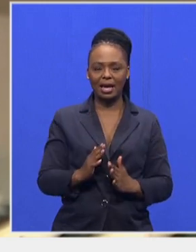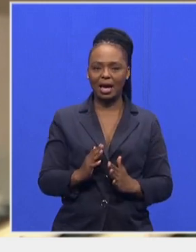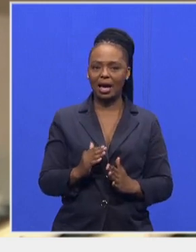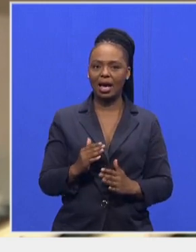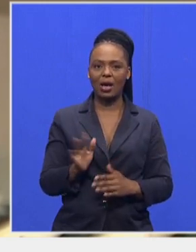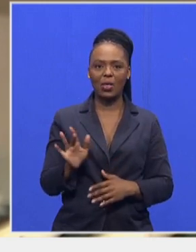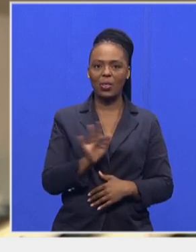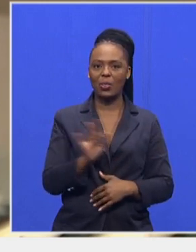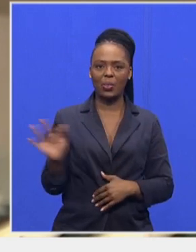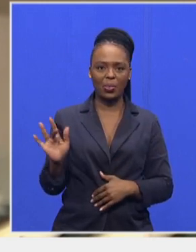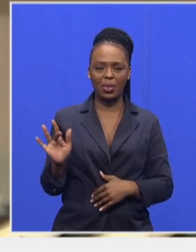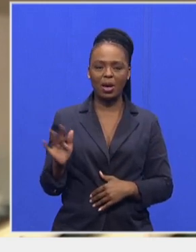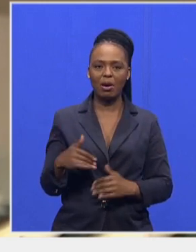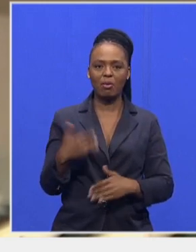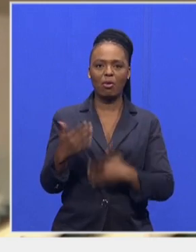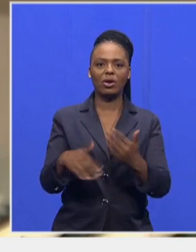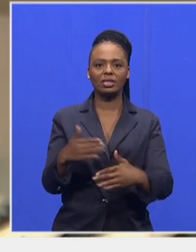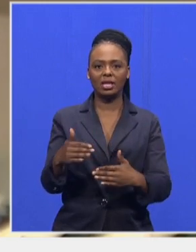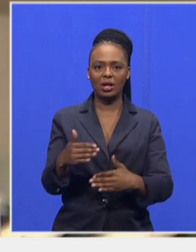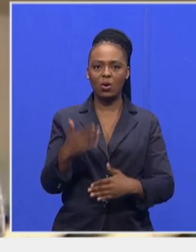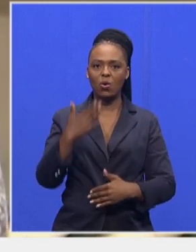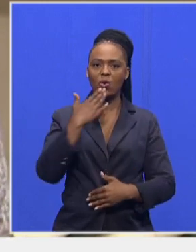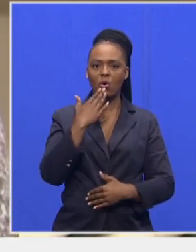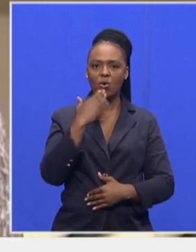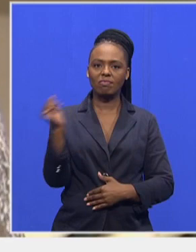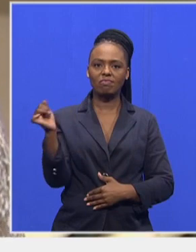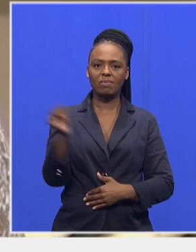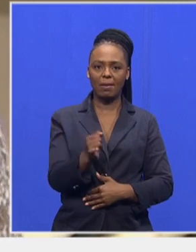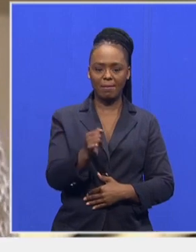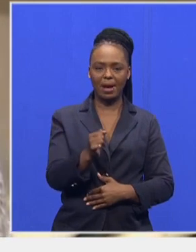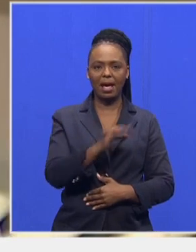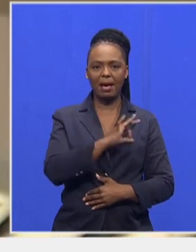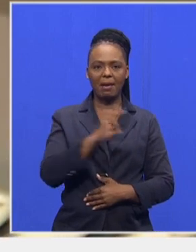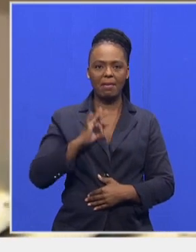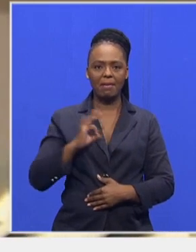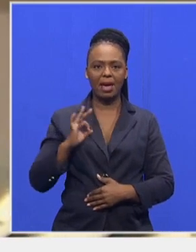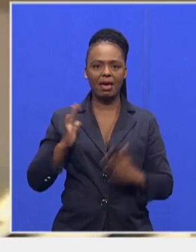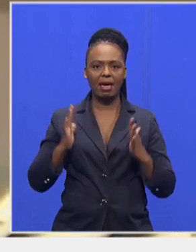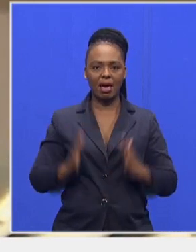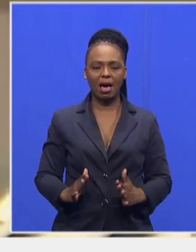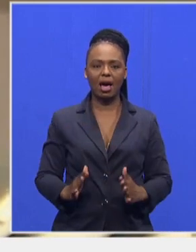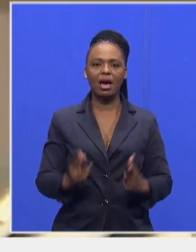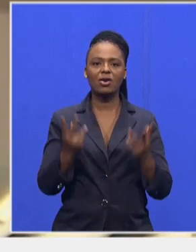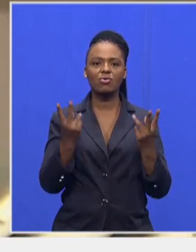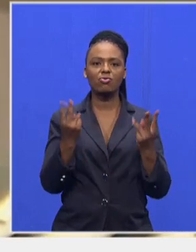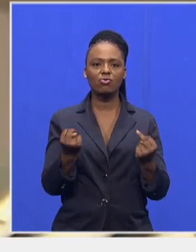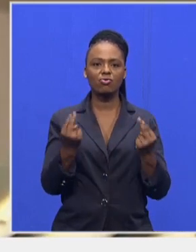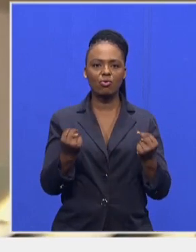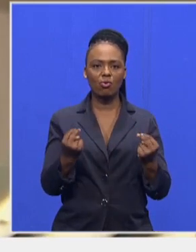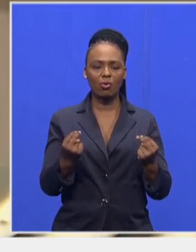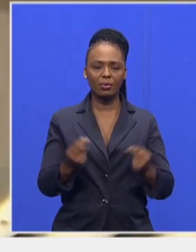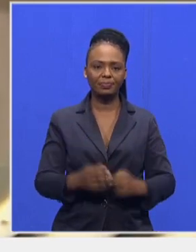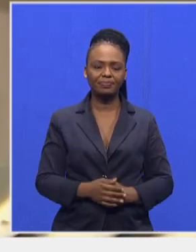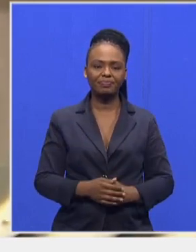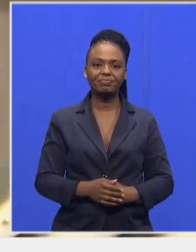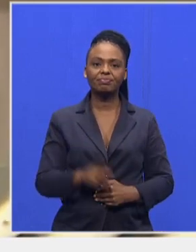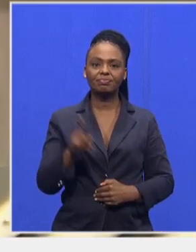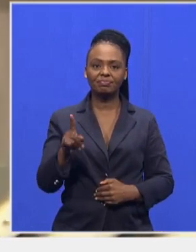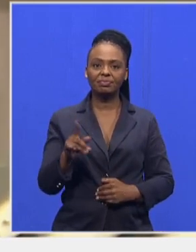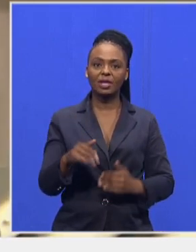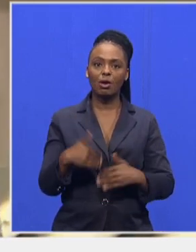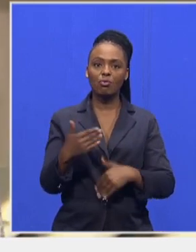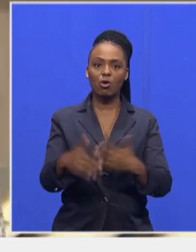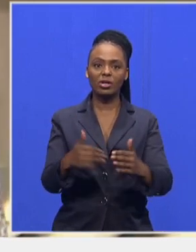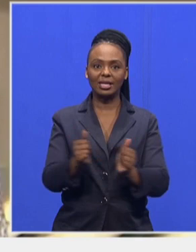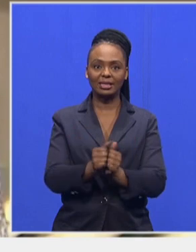actually ushering in a new mayor. So we are actually further than when the process